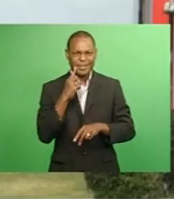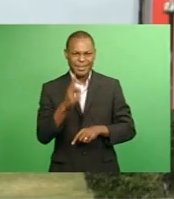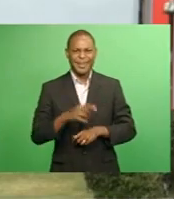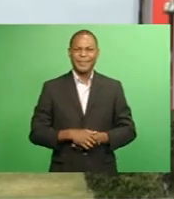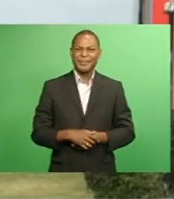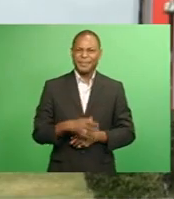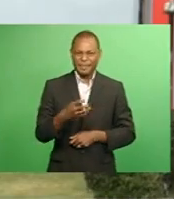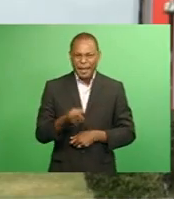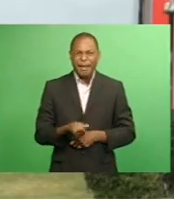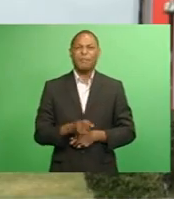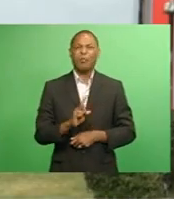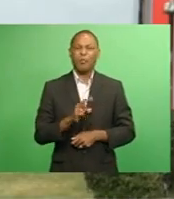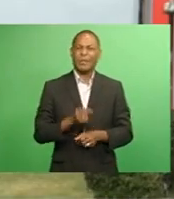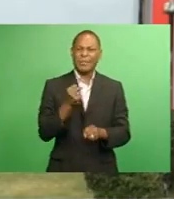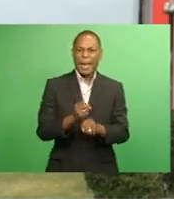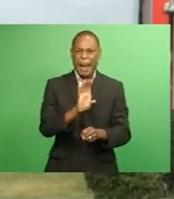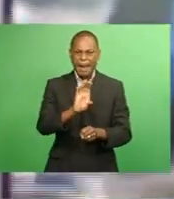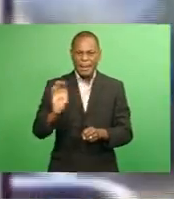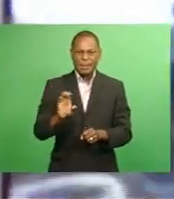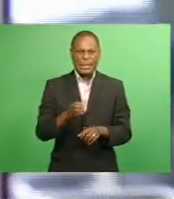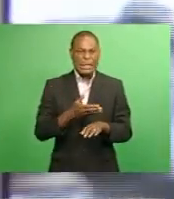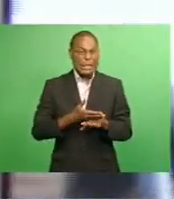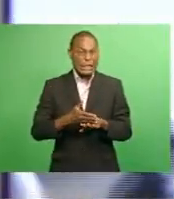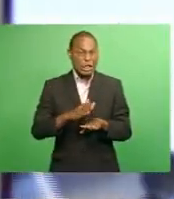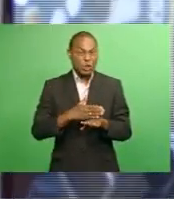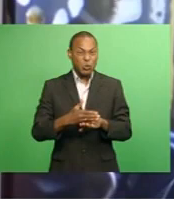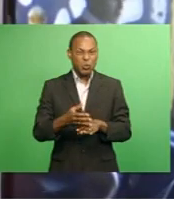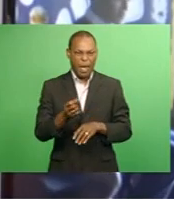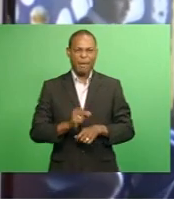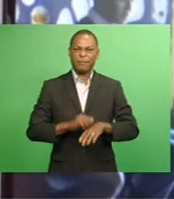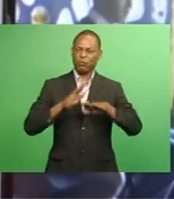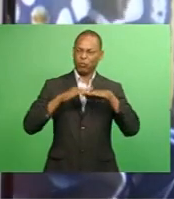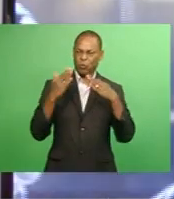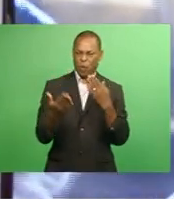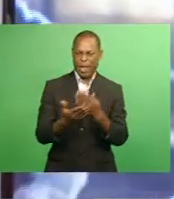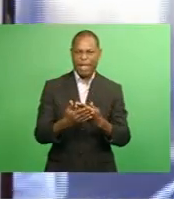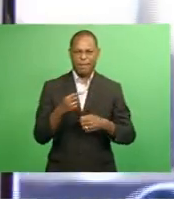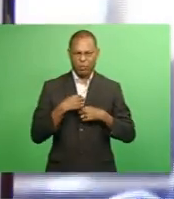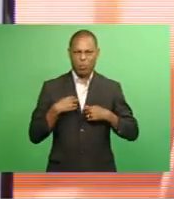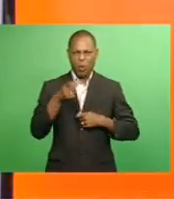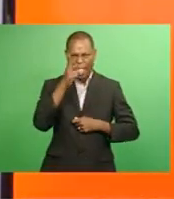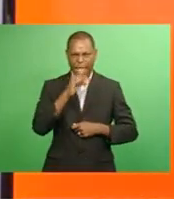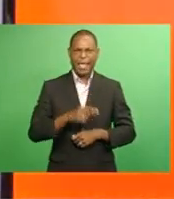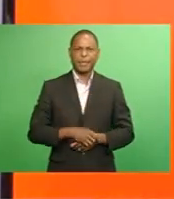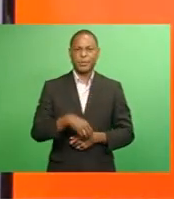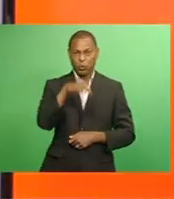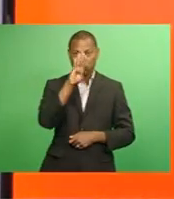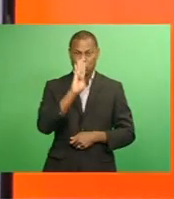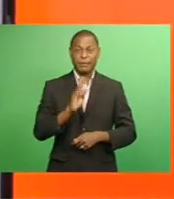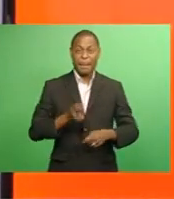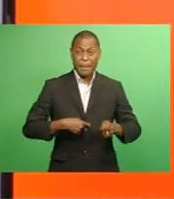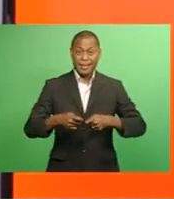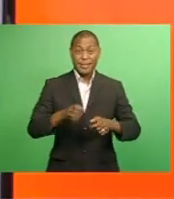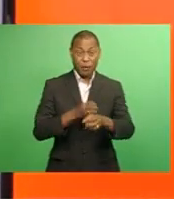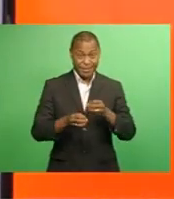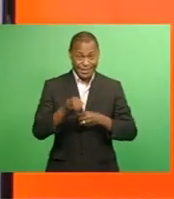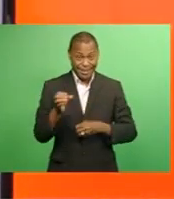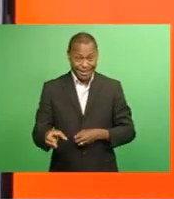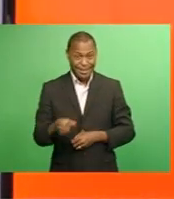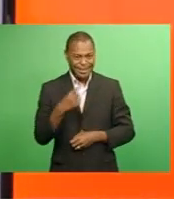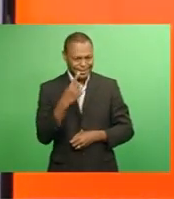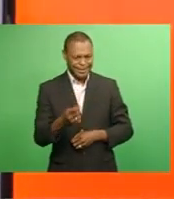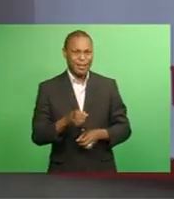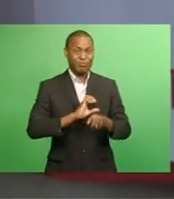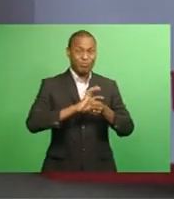has repositioned its branding with a new tagline, "Together We Can." Chief Marketing Officer Rajneesh Prasad says with COVID-19